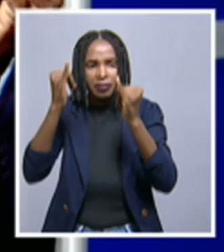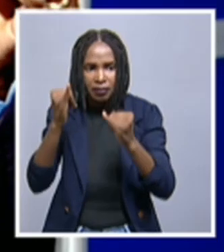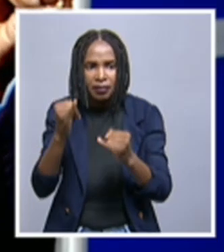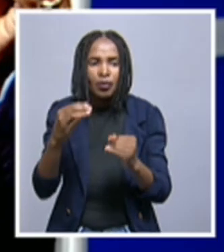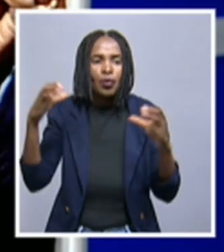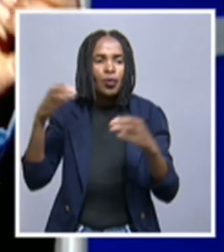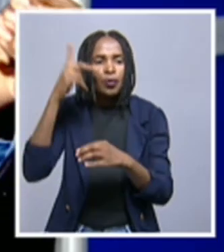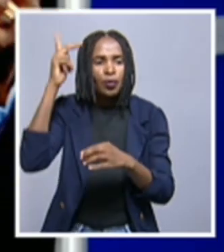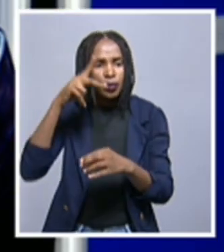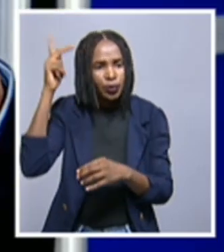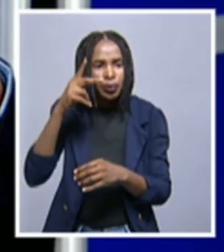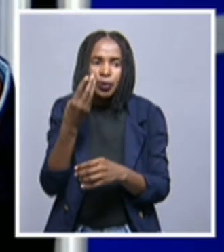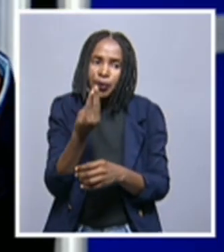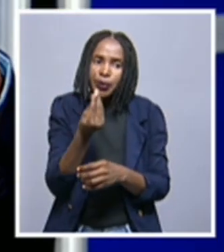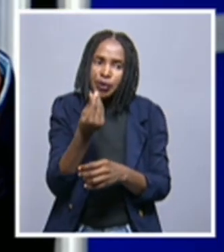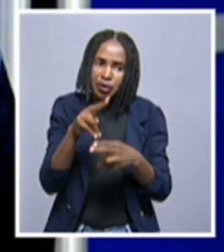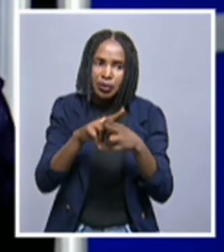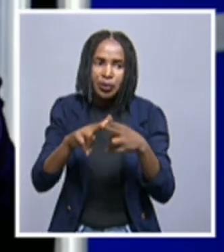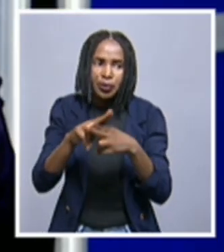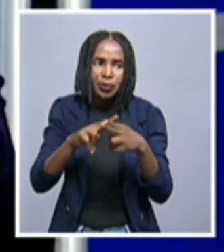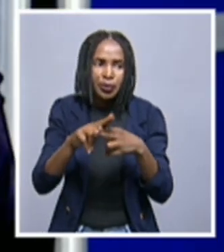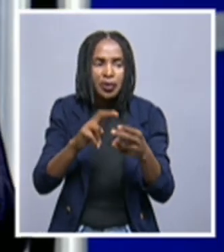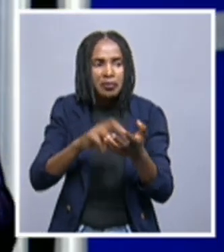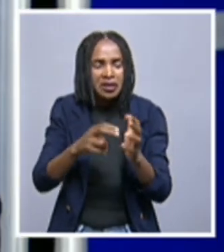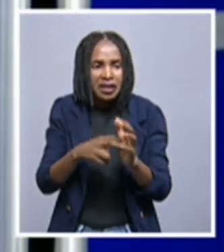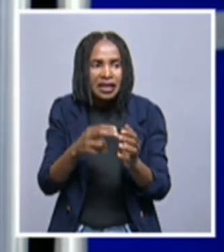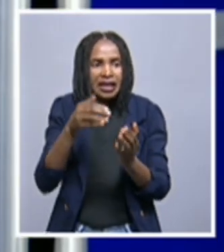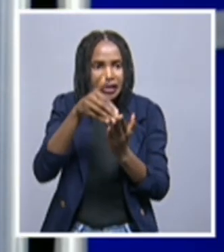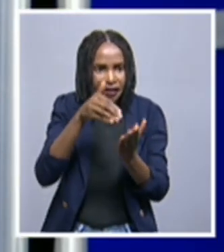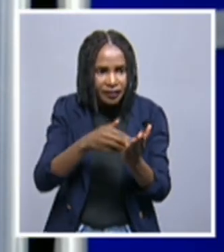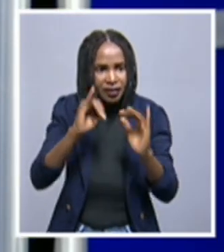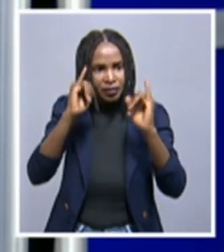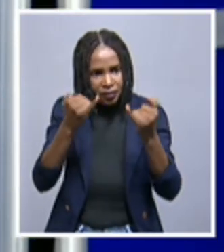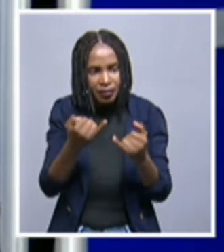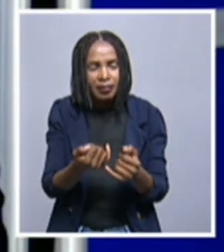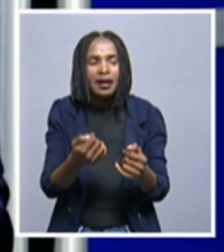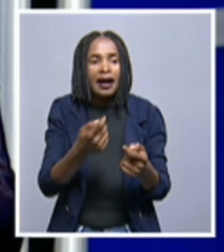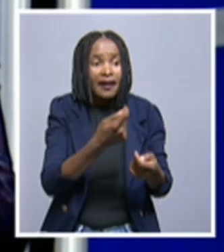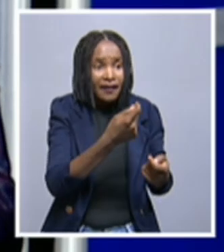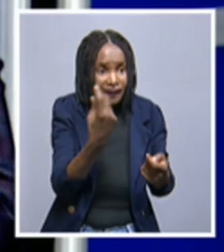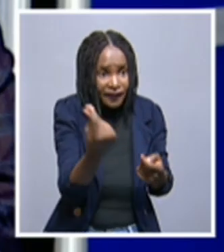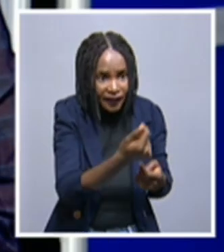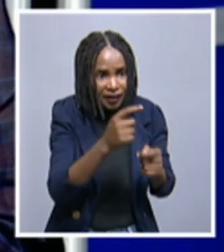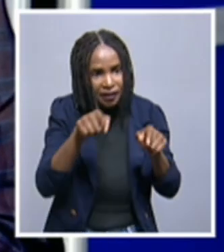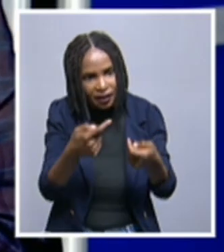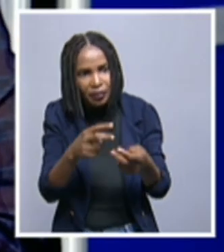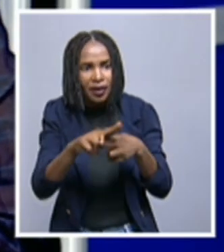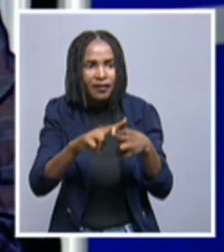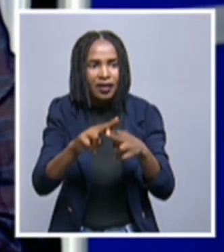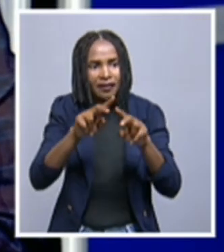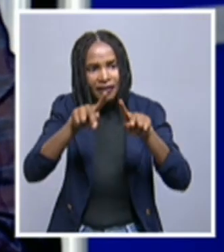every towns they visit, they leave a certain amount of money within